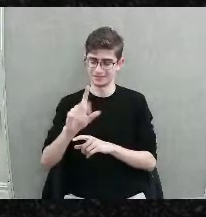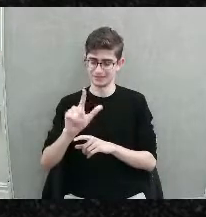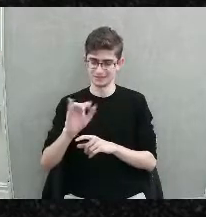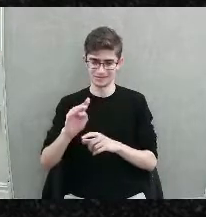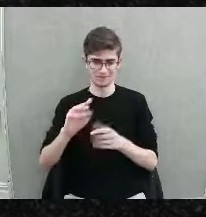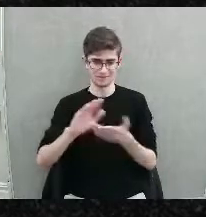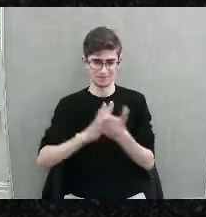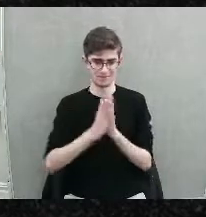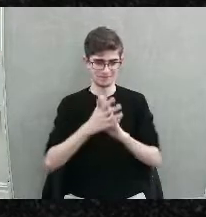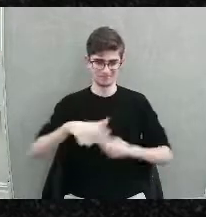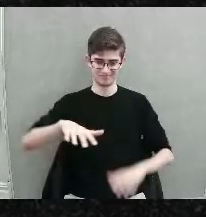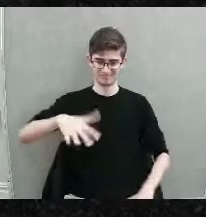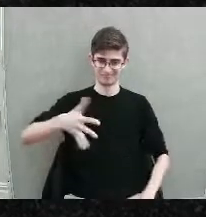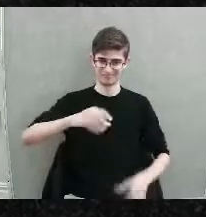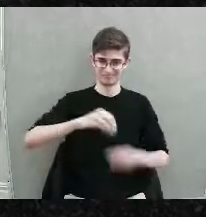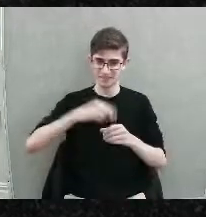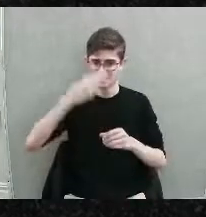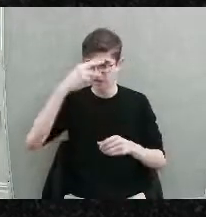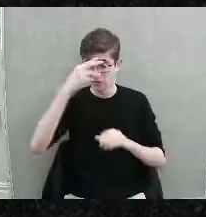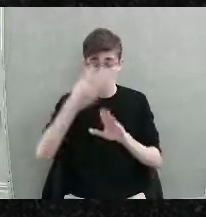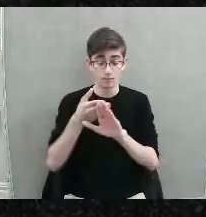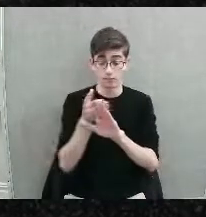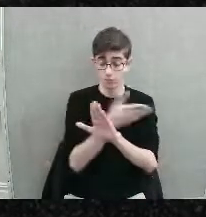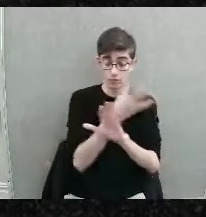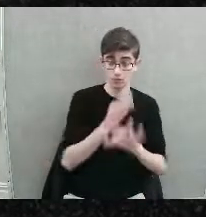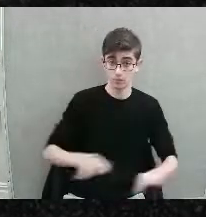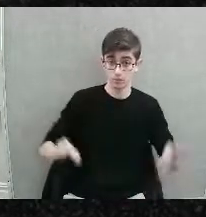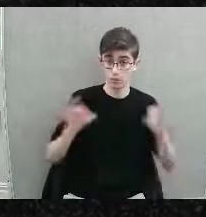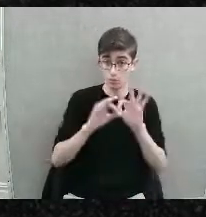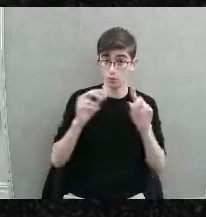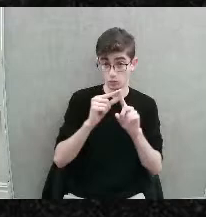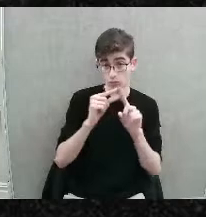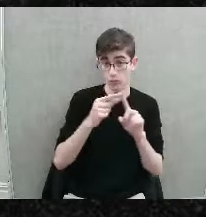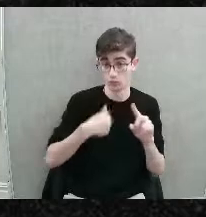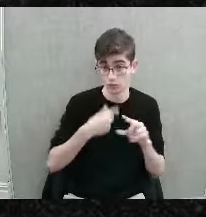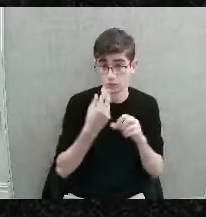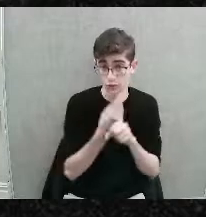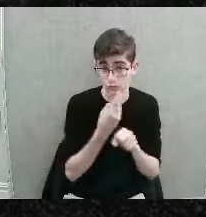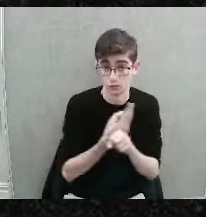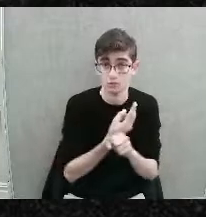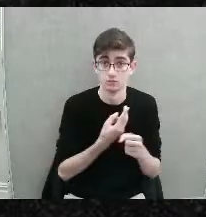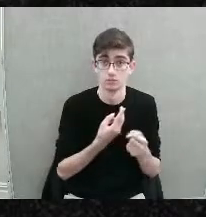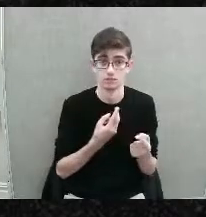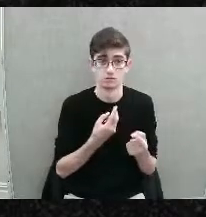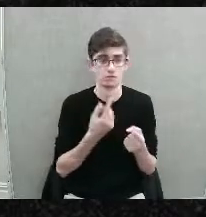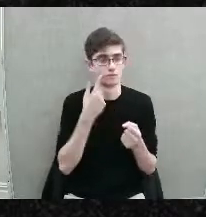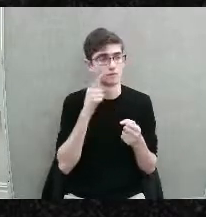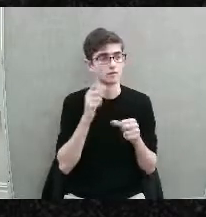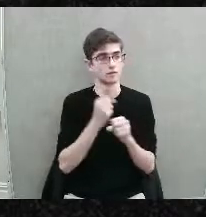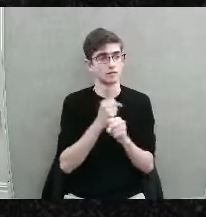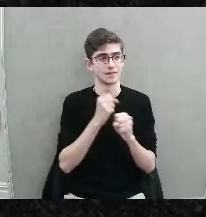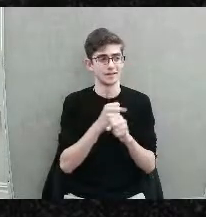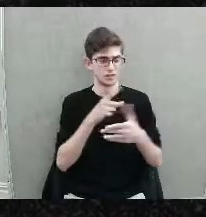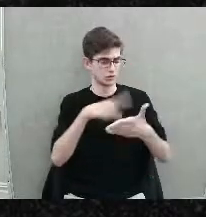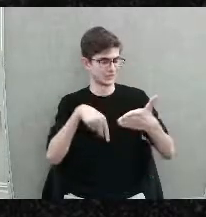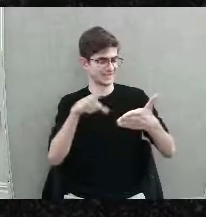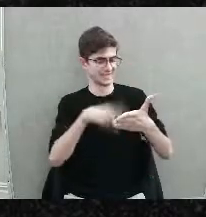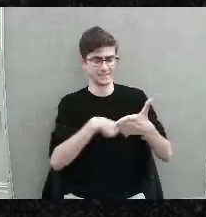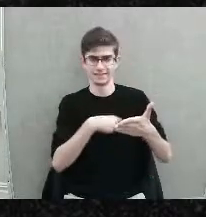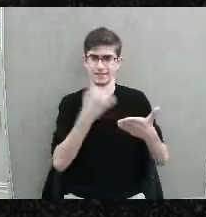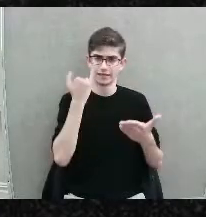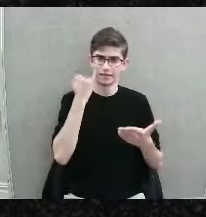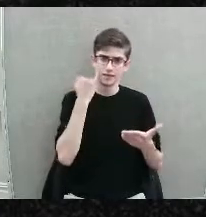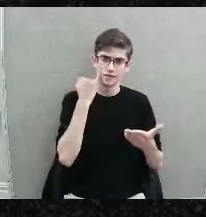in Mexico, because it used to be a critical term we used for making a critique of